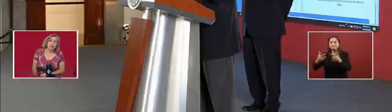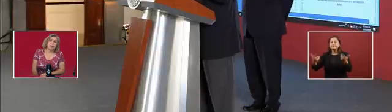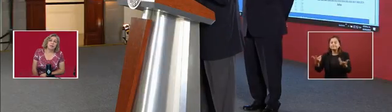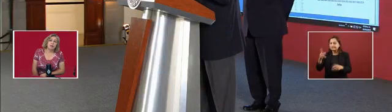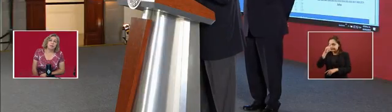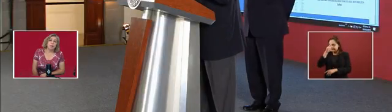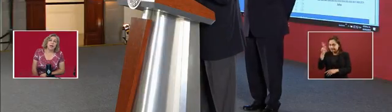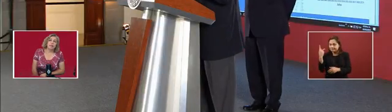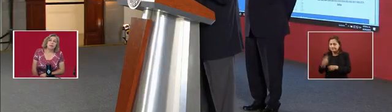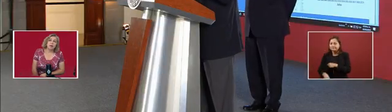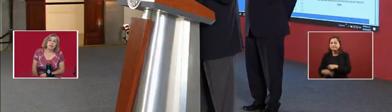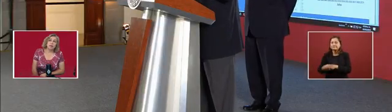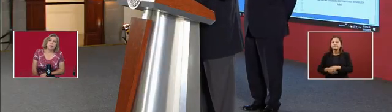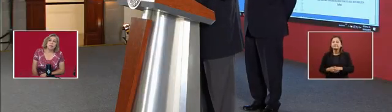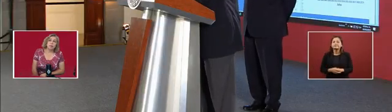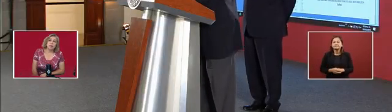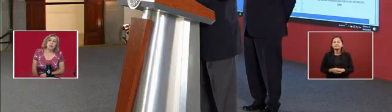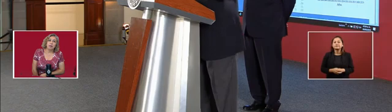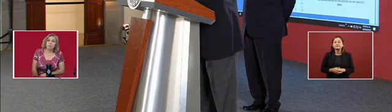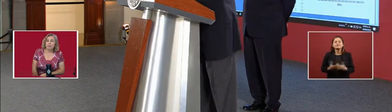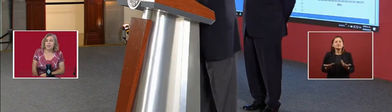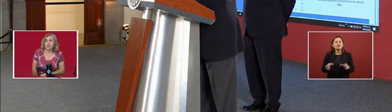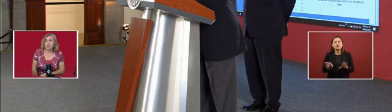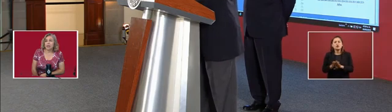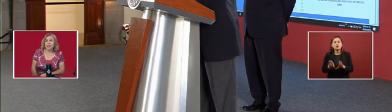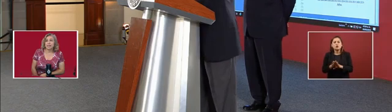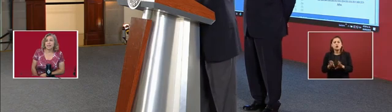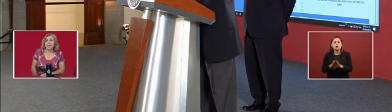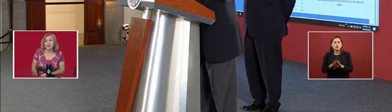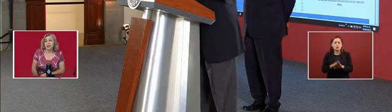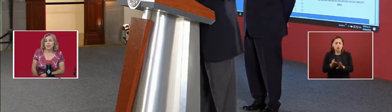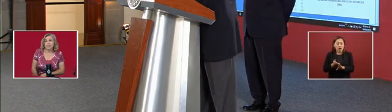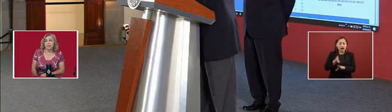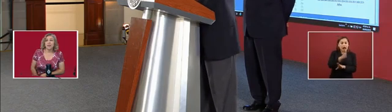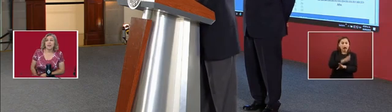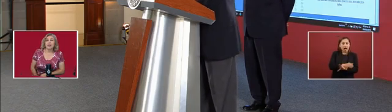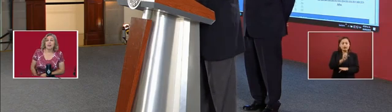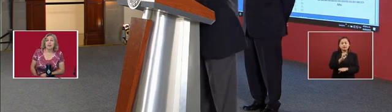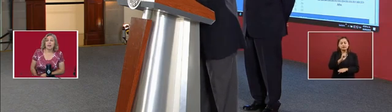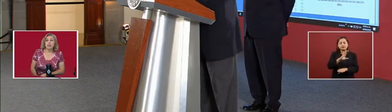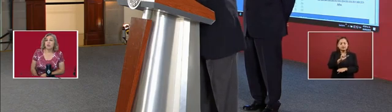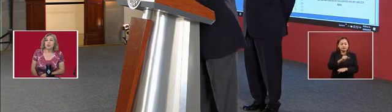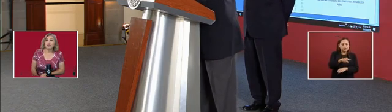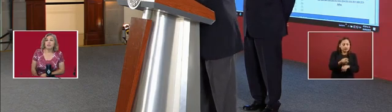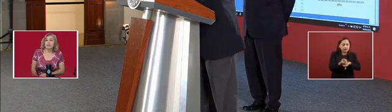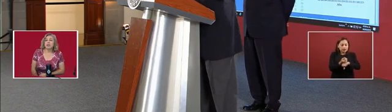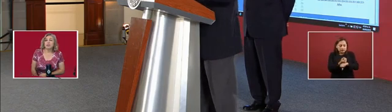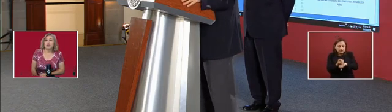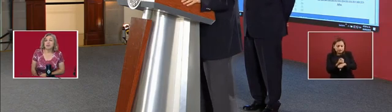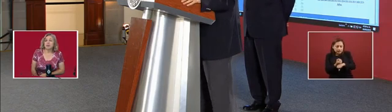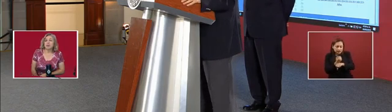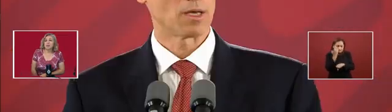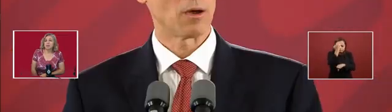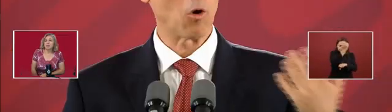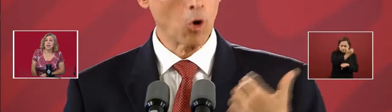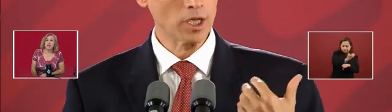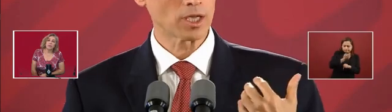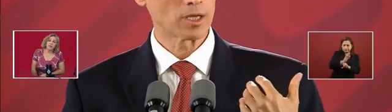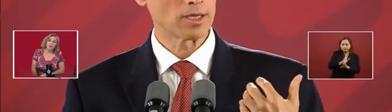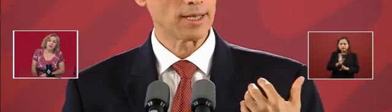with dengue, can make a particular, they can amplify